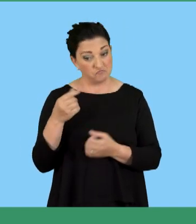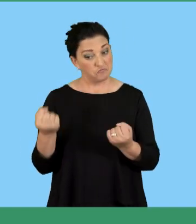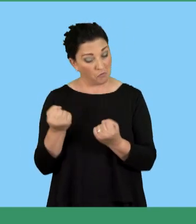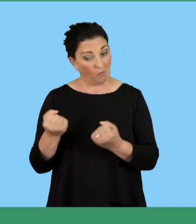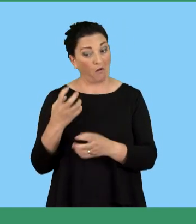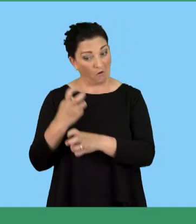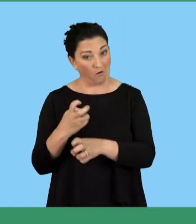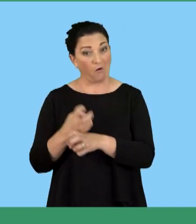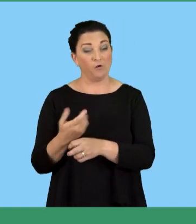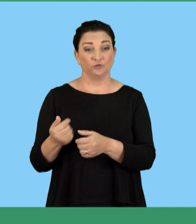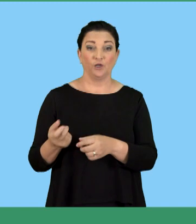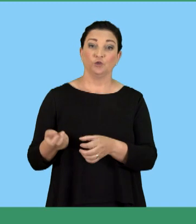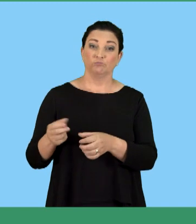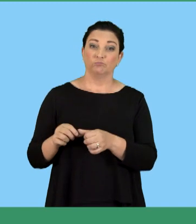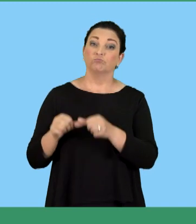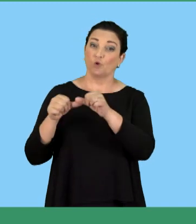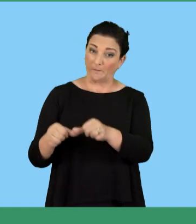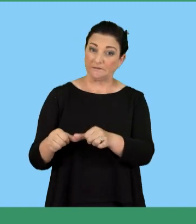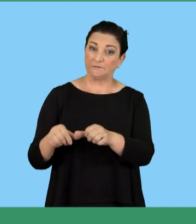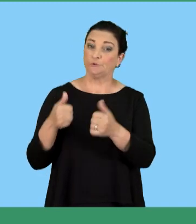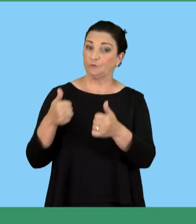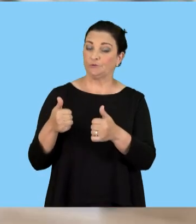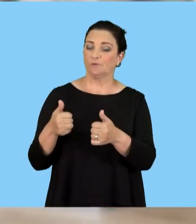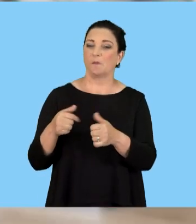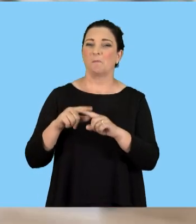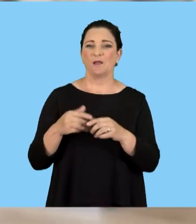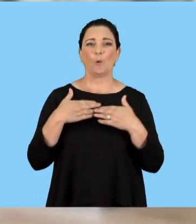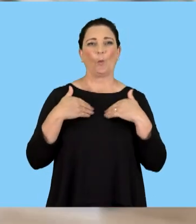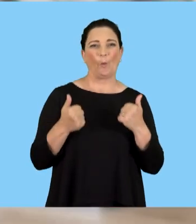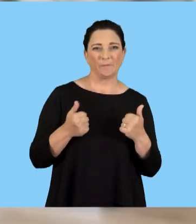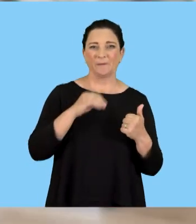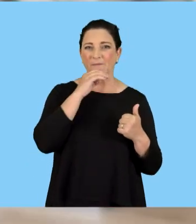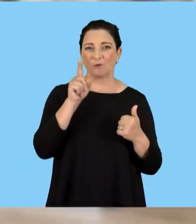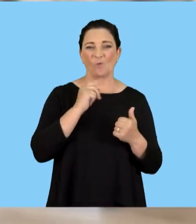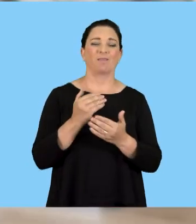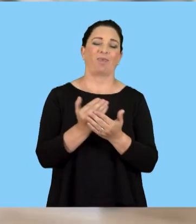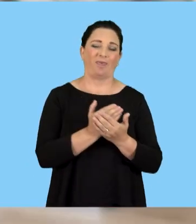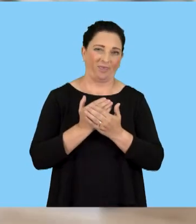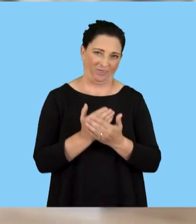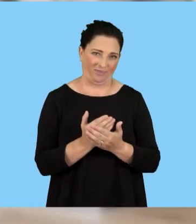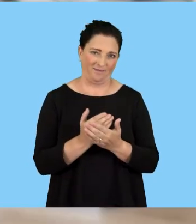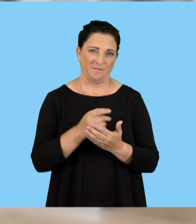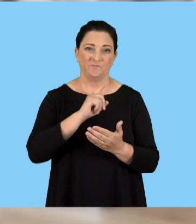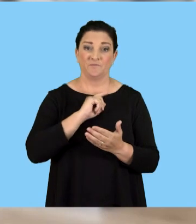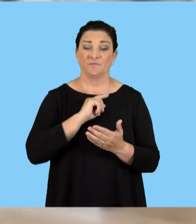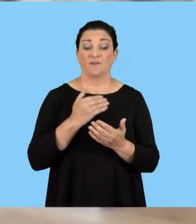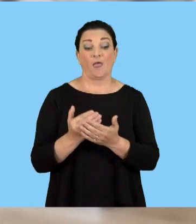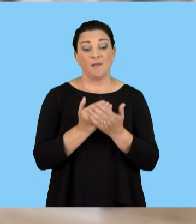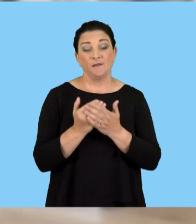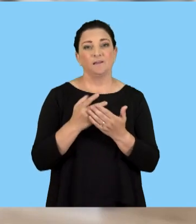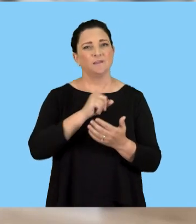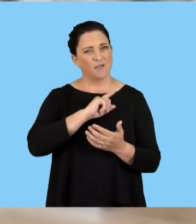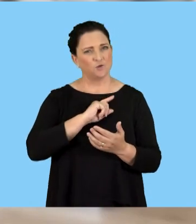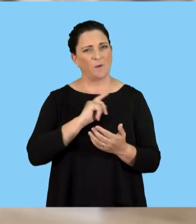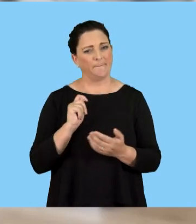and commitment. So remember, well-being means to care for the business. So because they care, they will pay